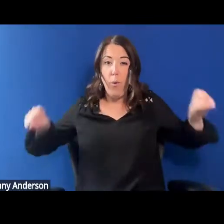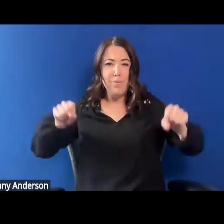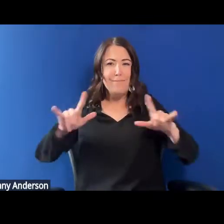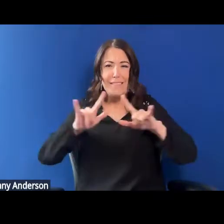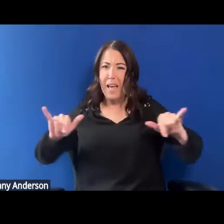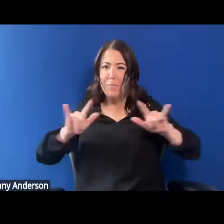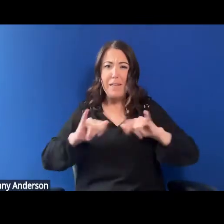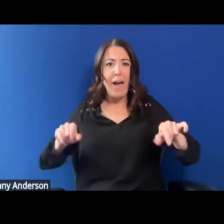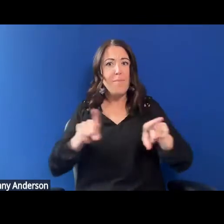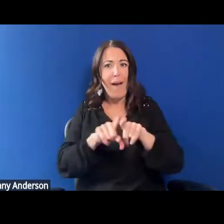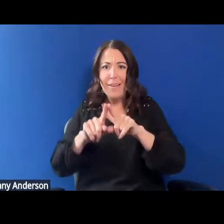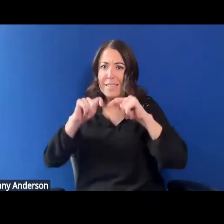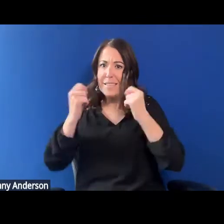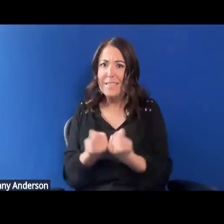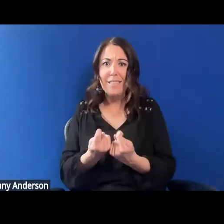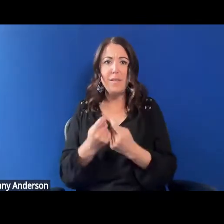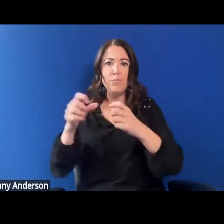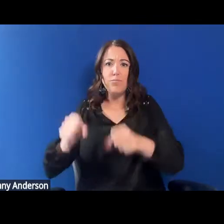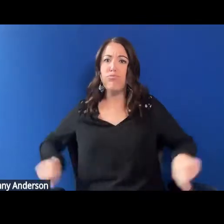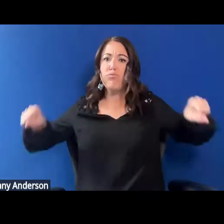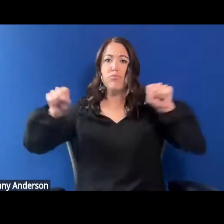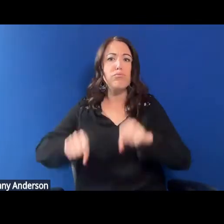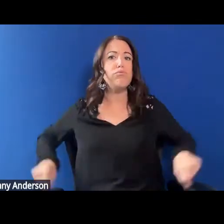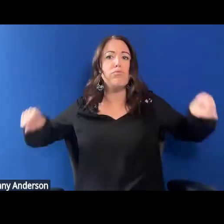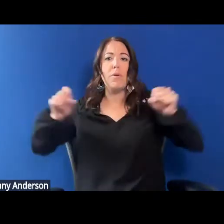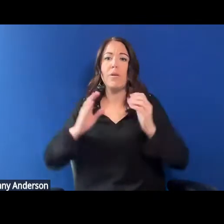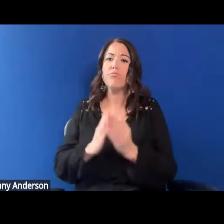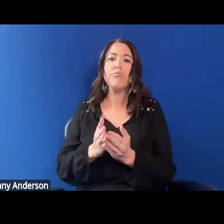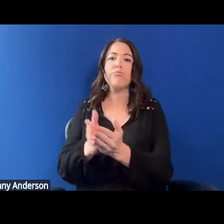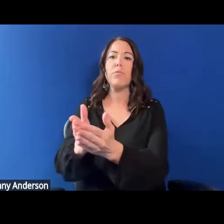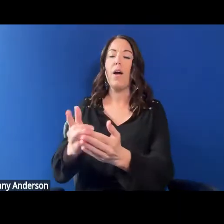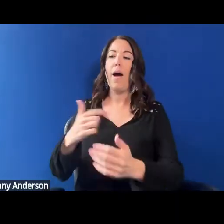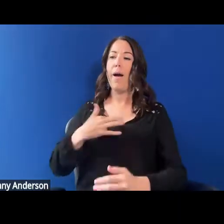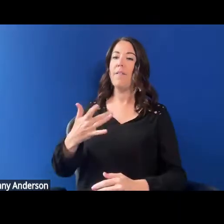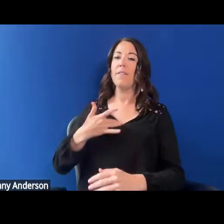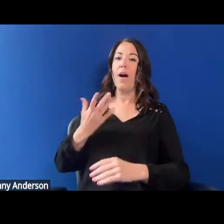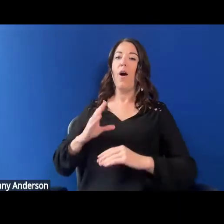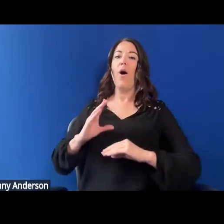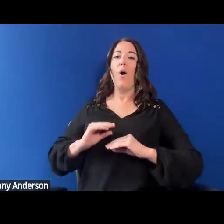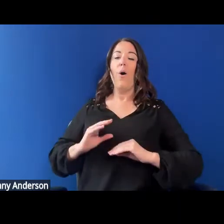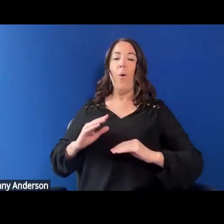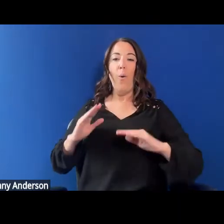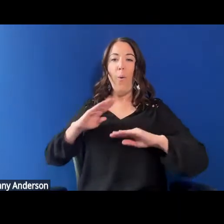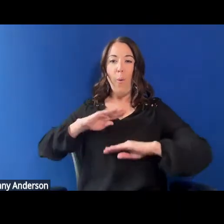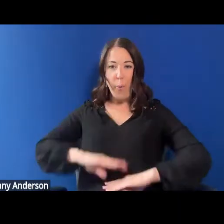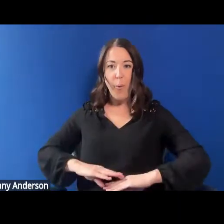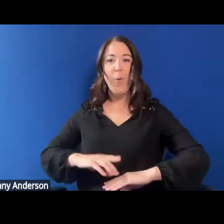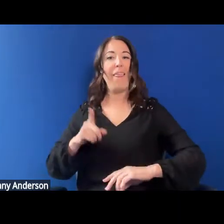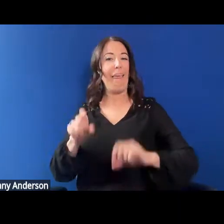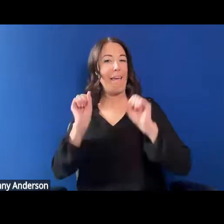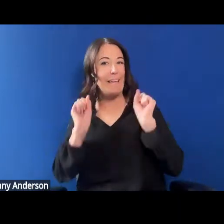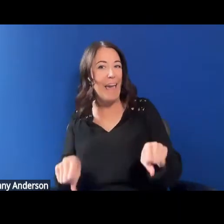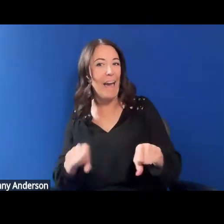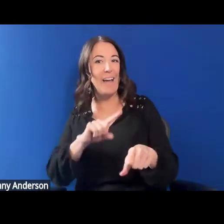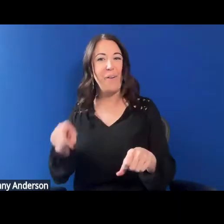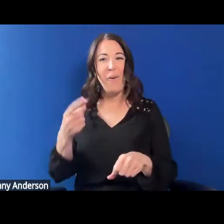thought, they've got this. They only have 70 miles to go. So they were looking